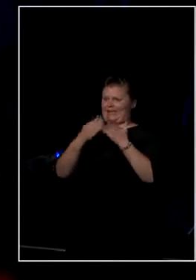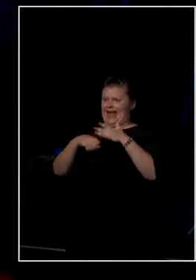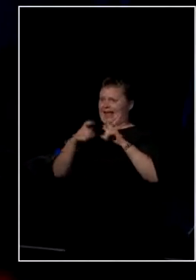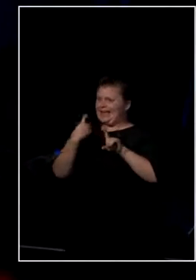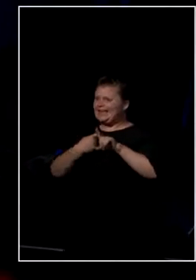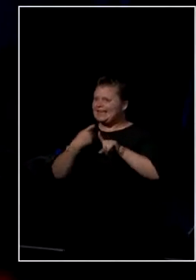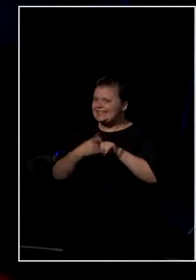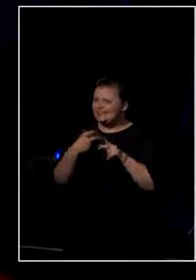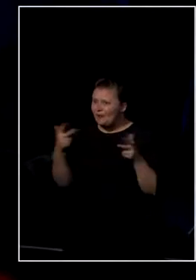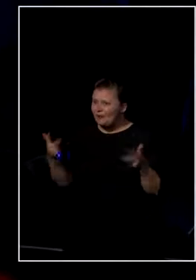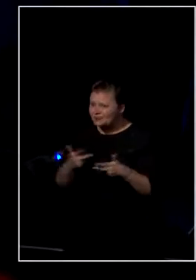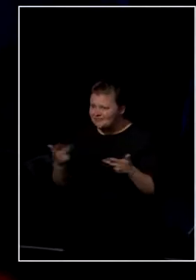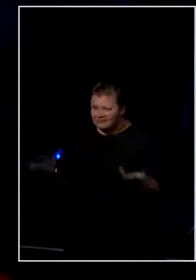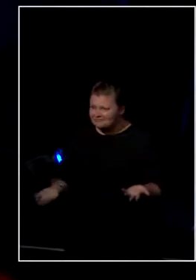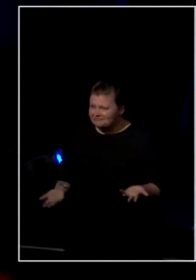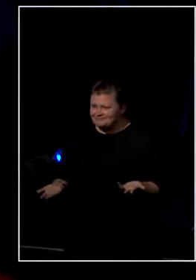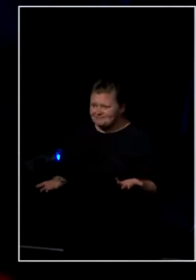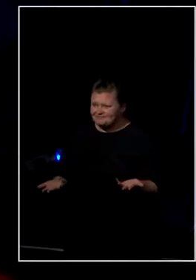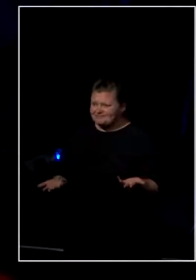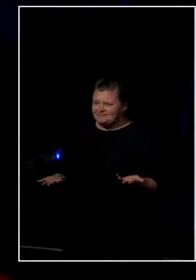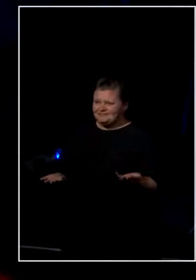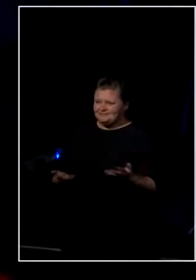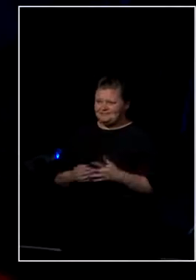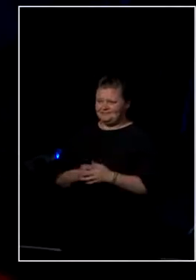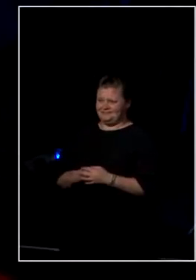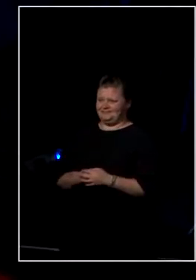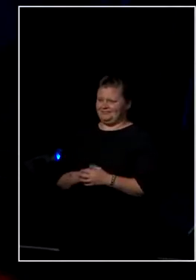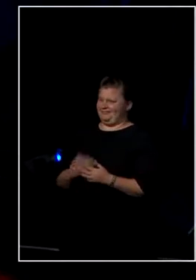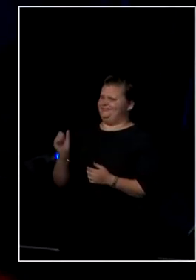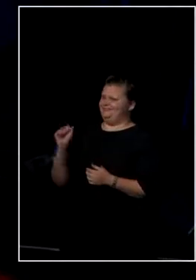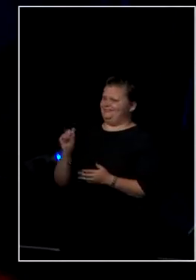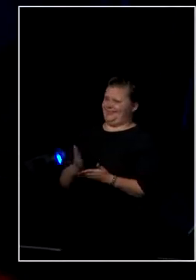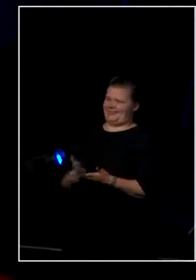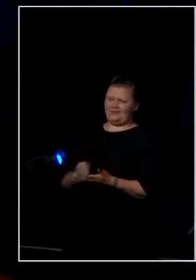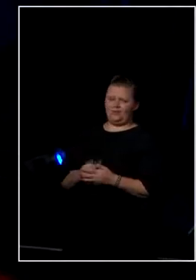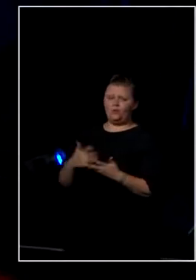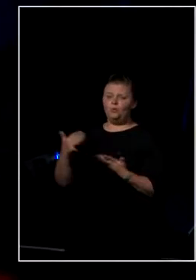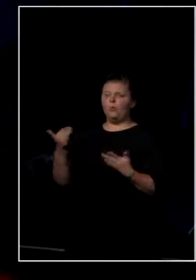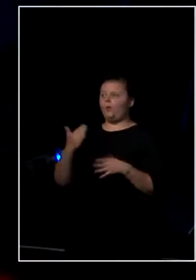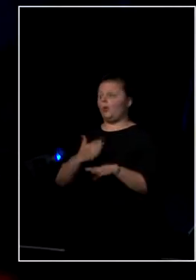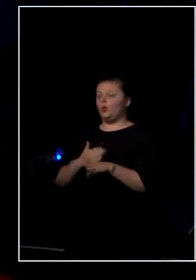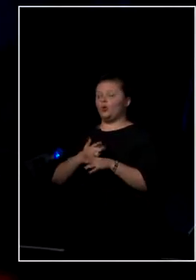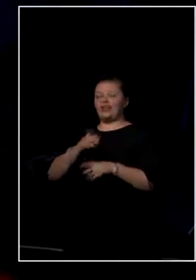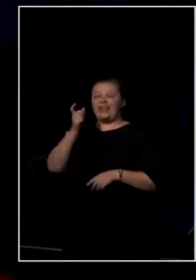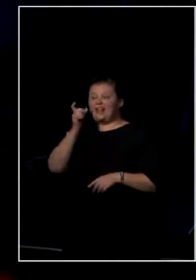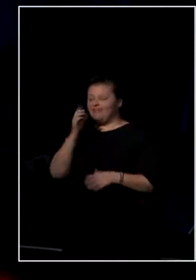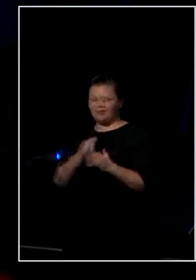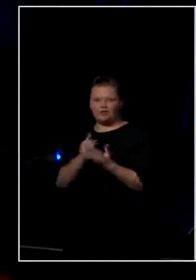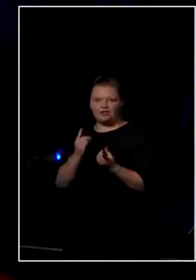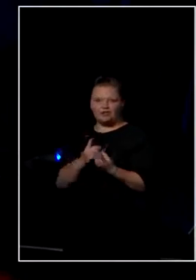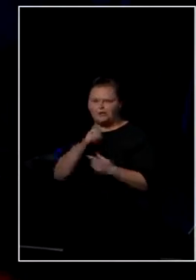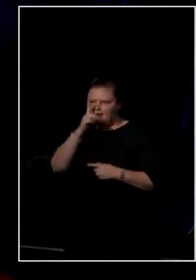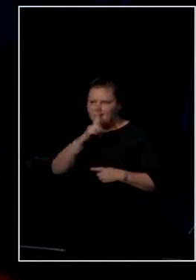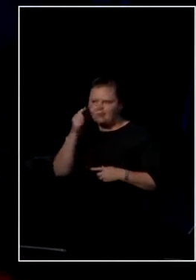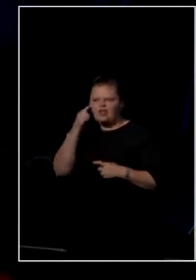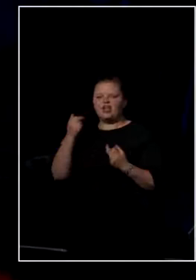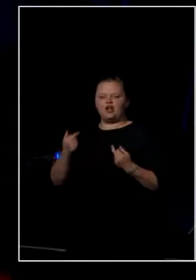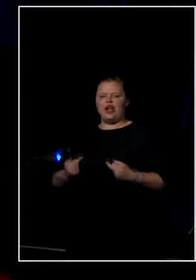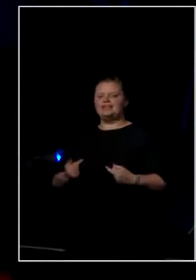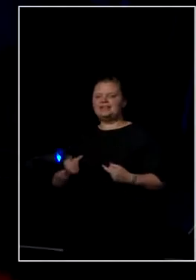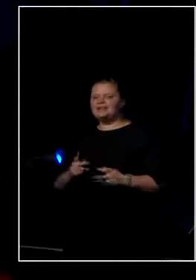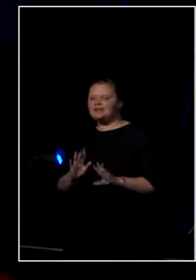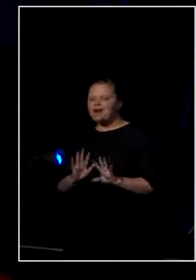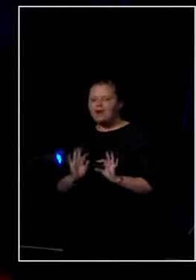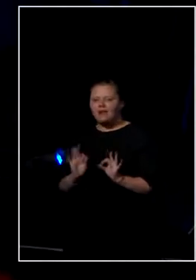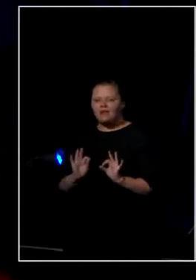of a restaurant? Yeah, exactly. Or working in a cafe or something. People just think you're lazy when it was